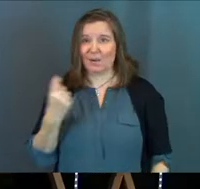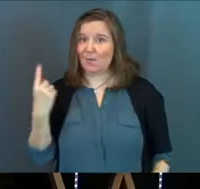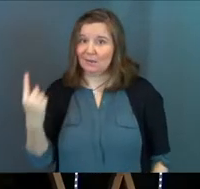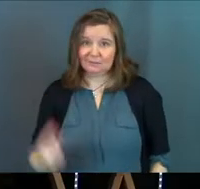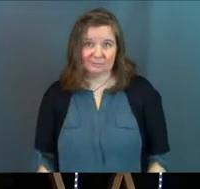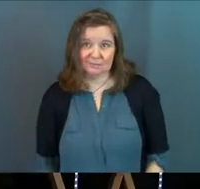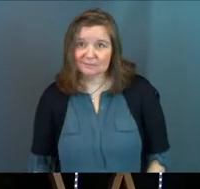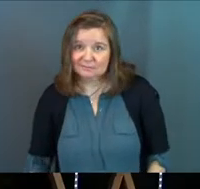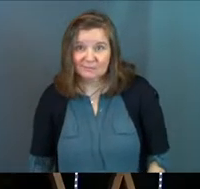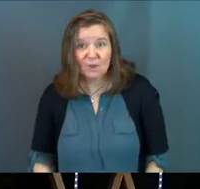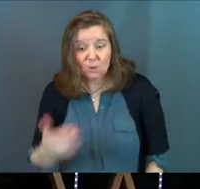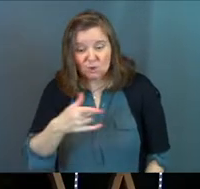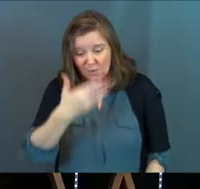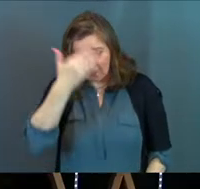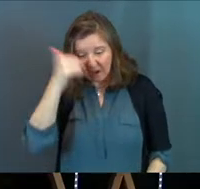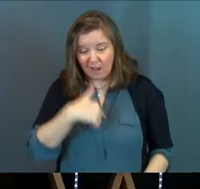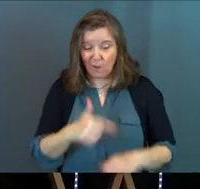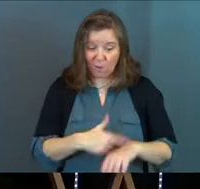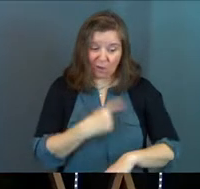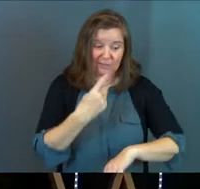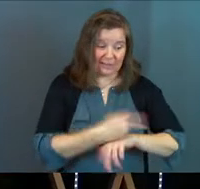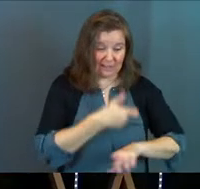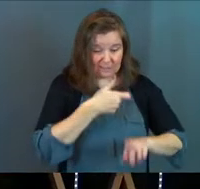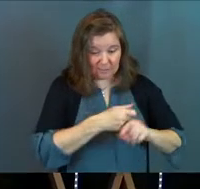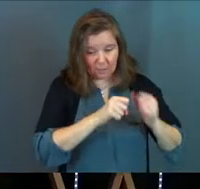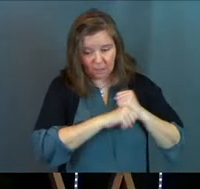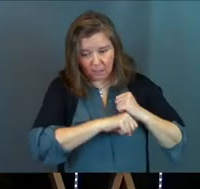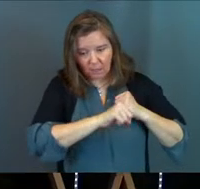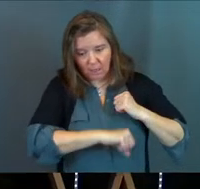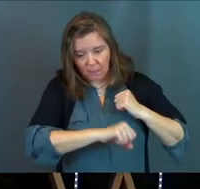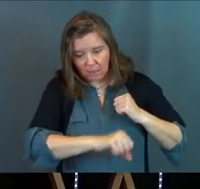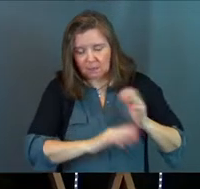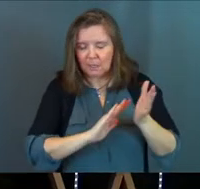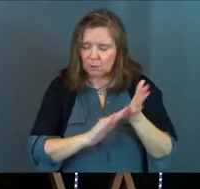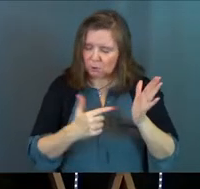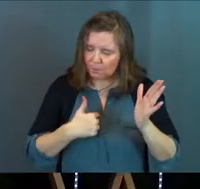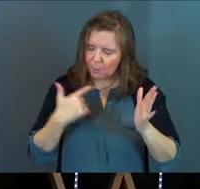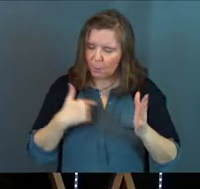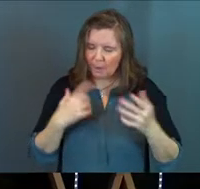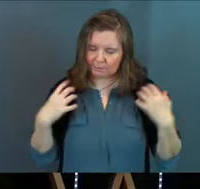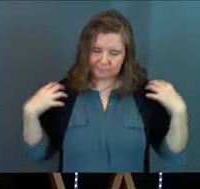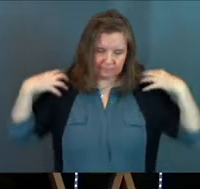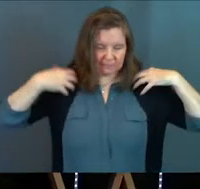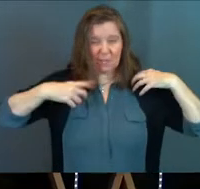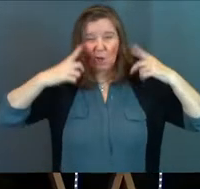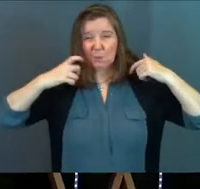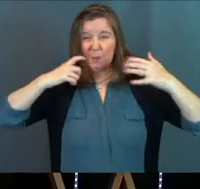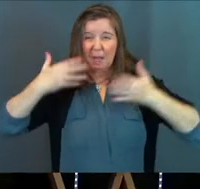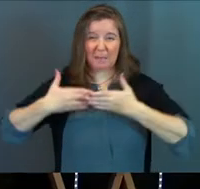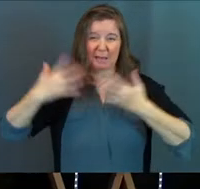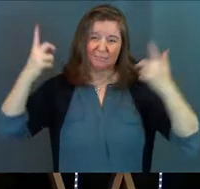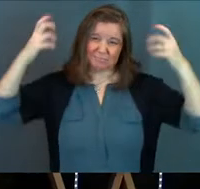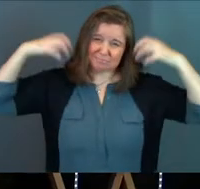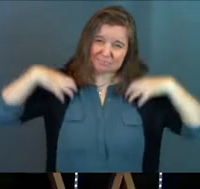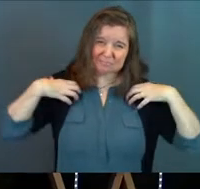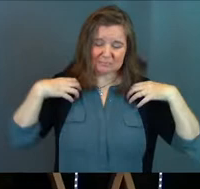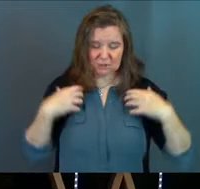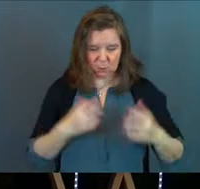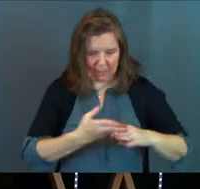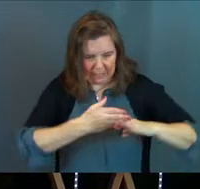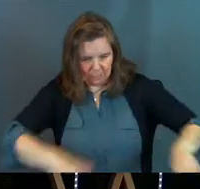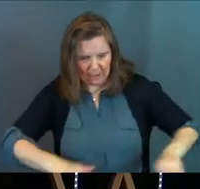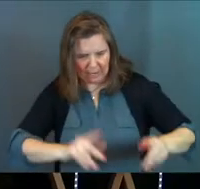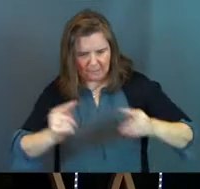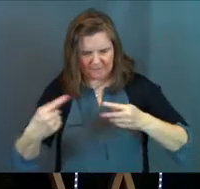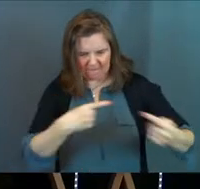one of them, because you forgot how long the days really are. Now, please excuse me while I strap a crying baby to my back so I can break up a